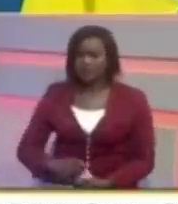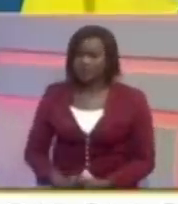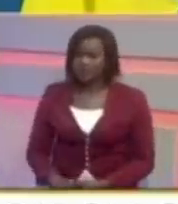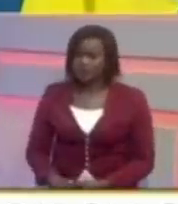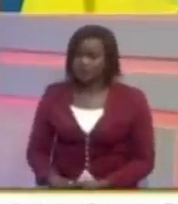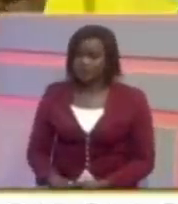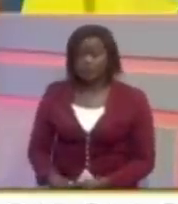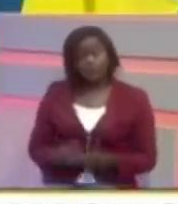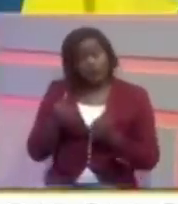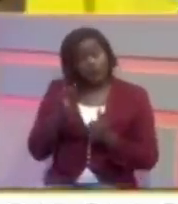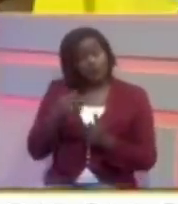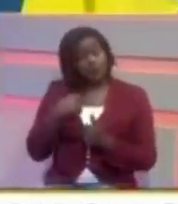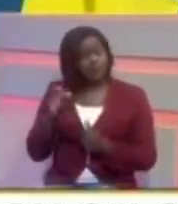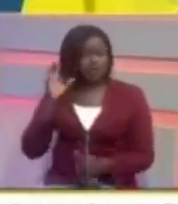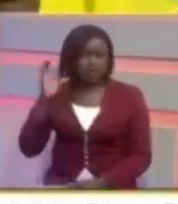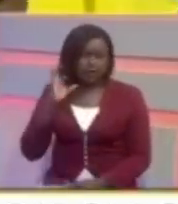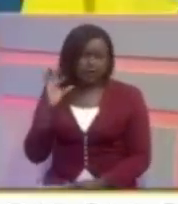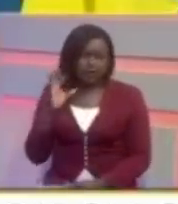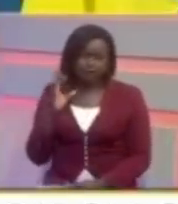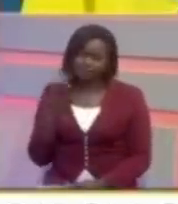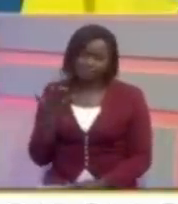If I hear that there's not enough